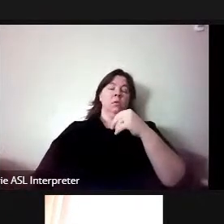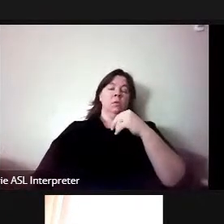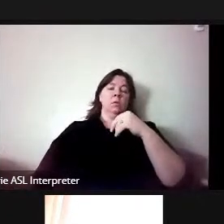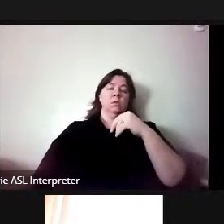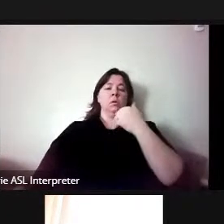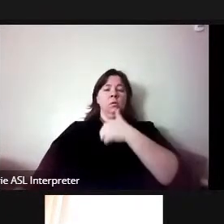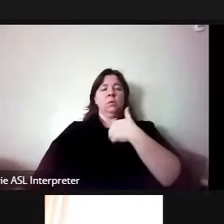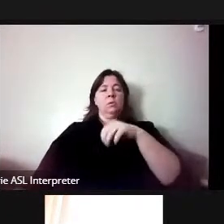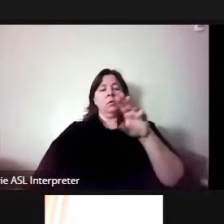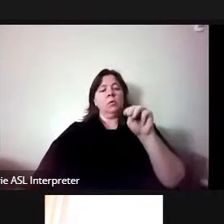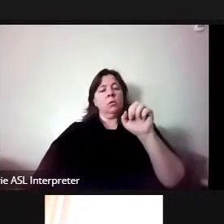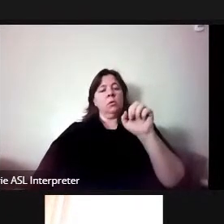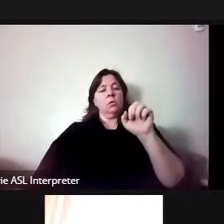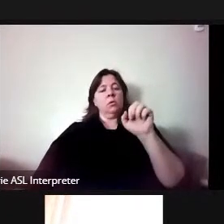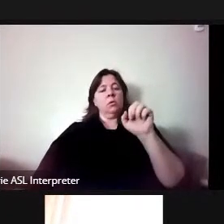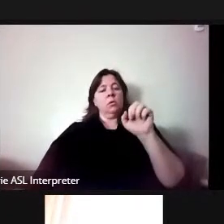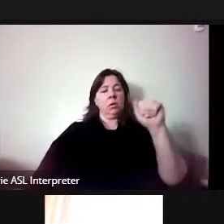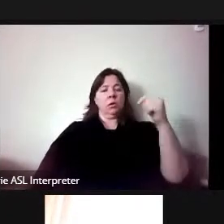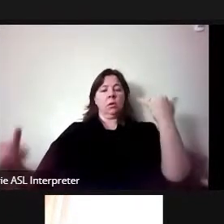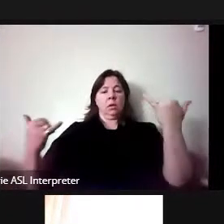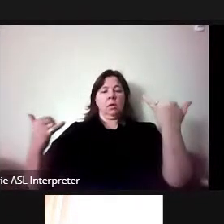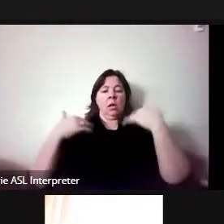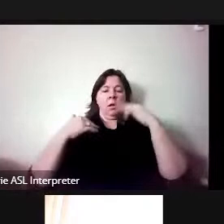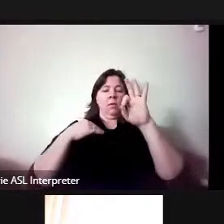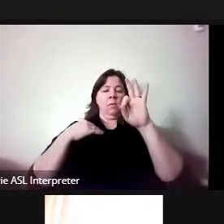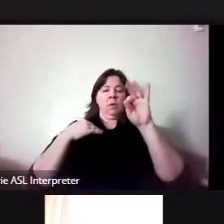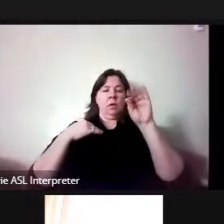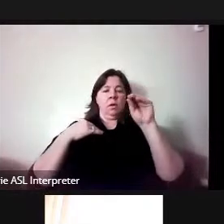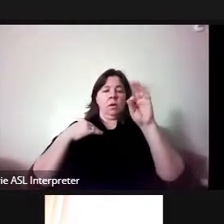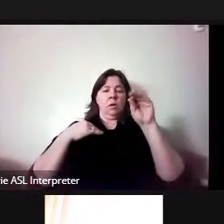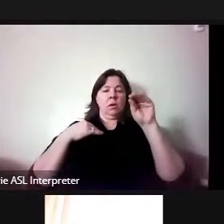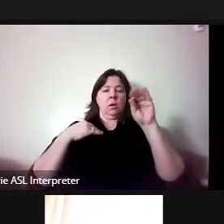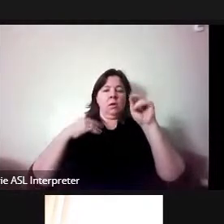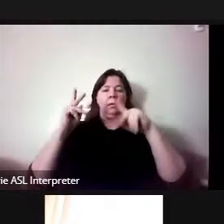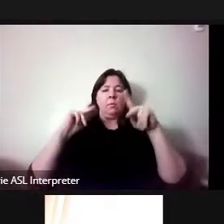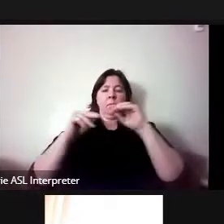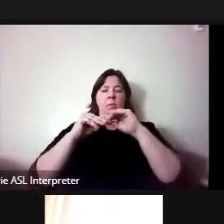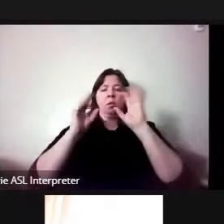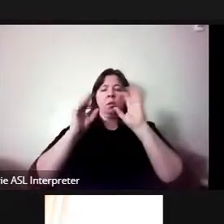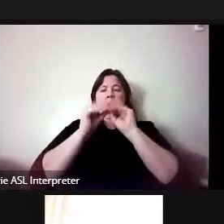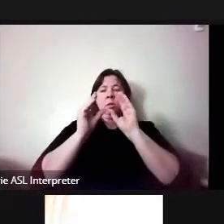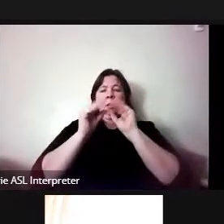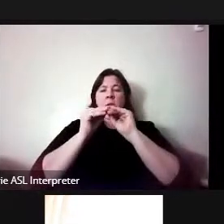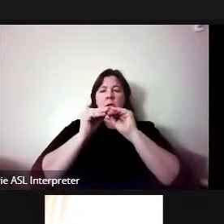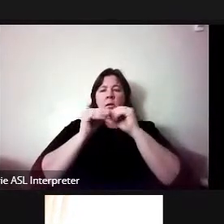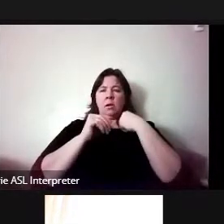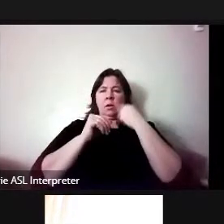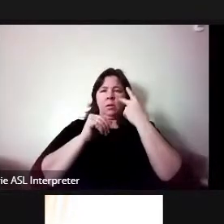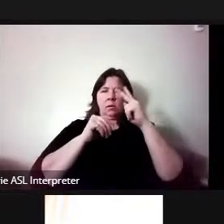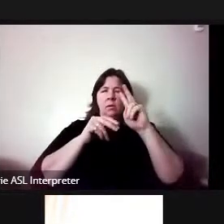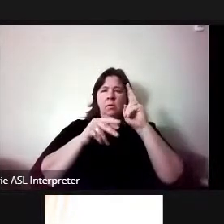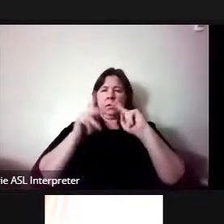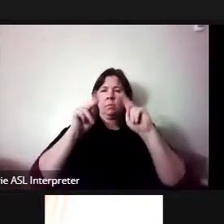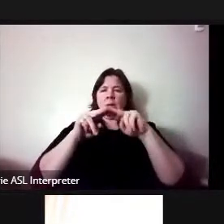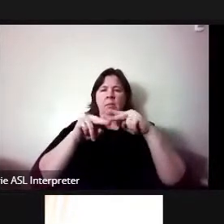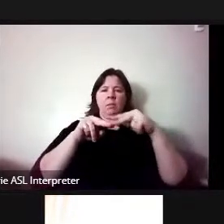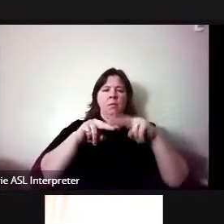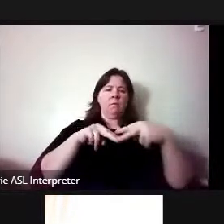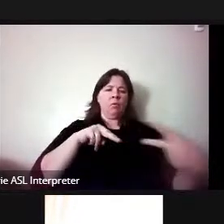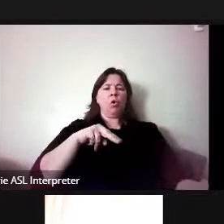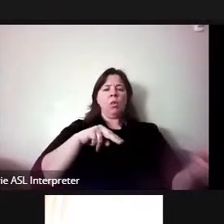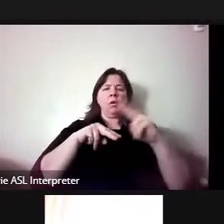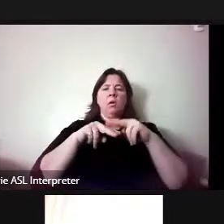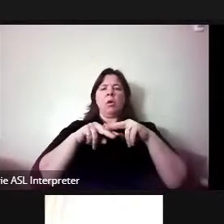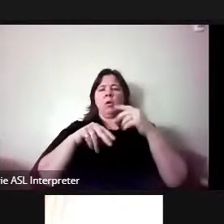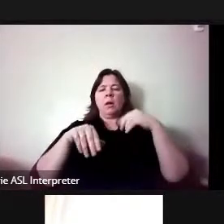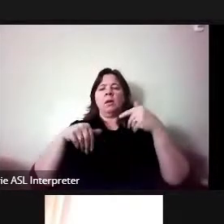sorry, Marina, just to let you know, we now have 90 people in the meeting. All right, see, people are falling off all the time. Okay, so we